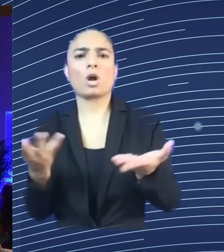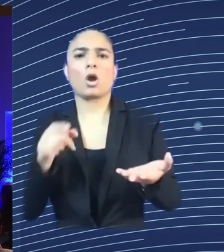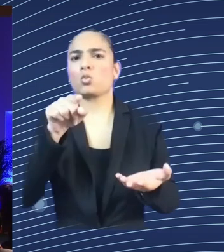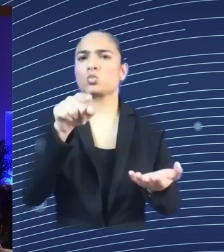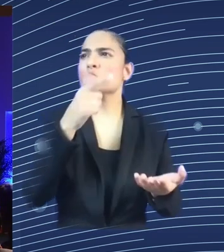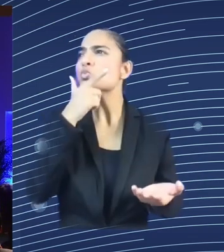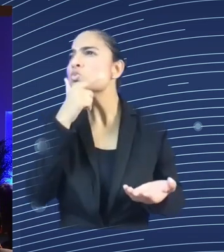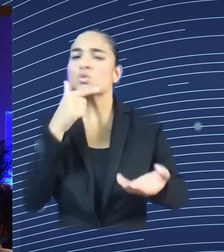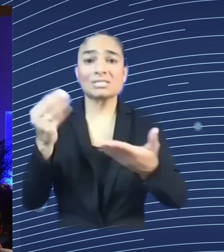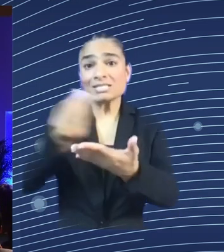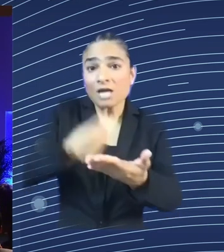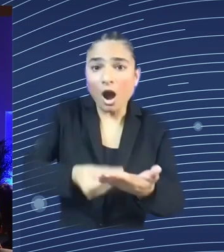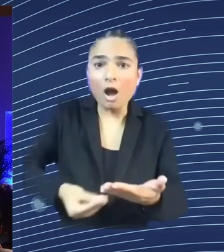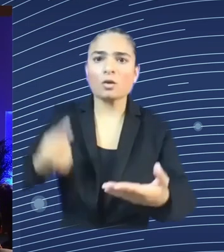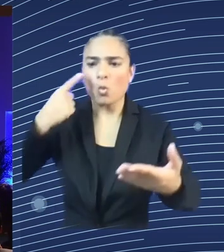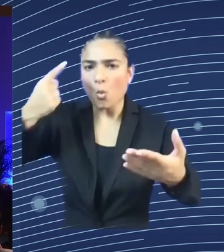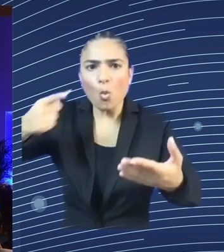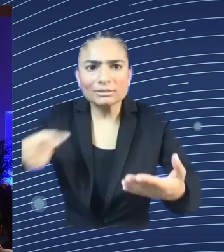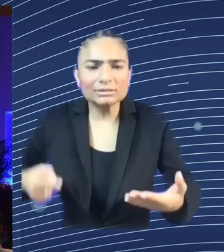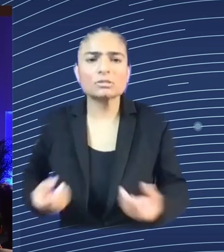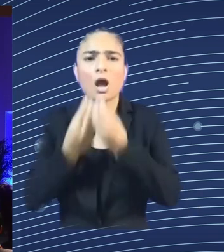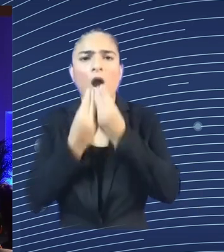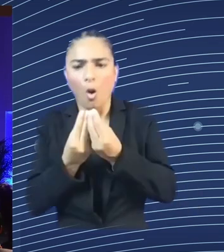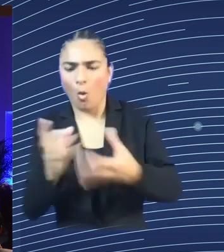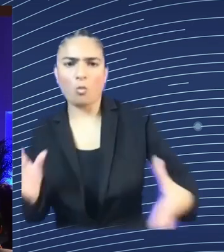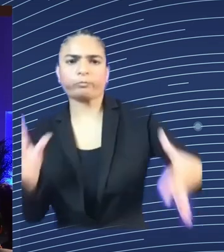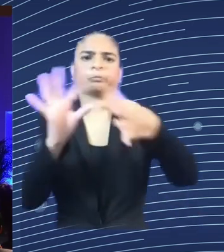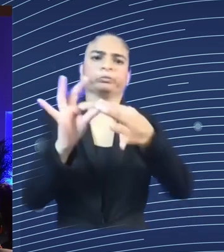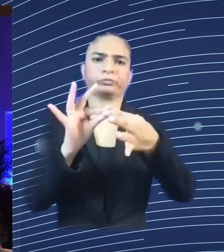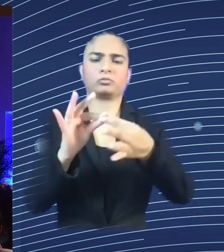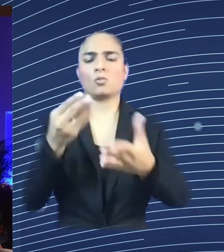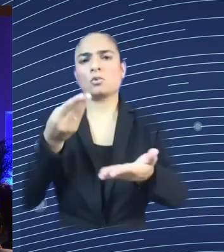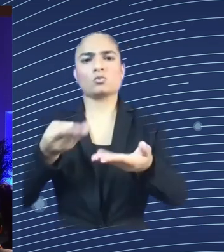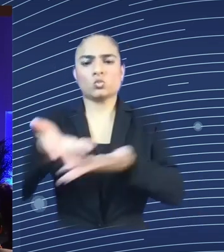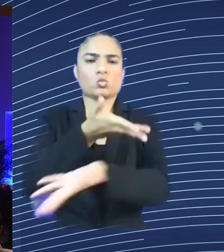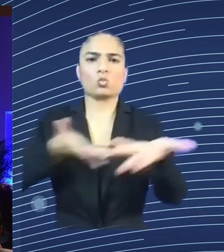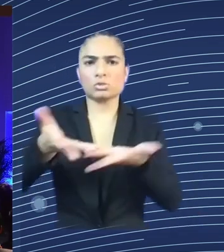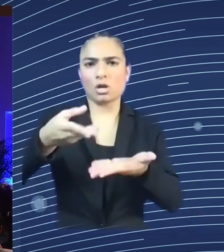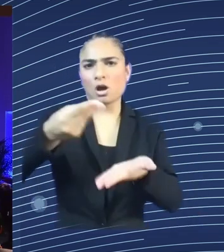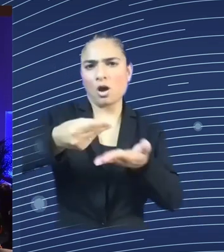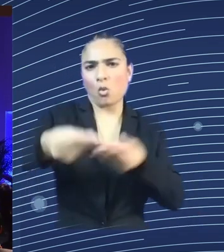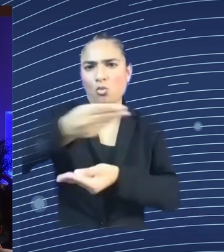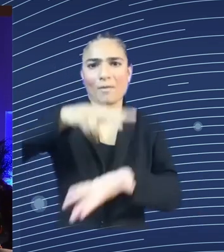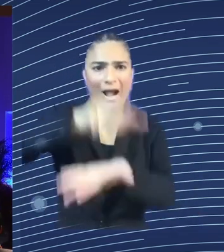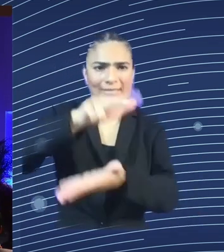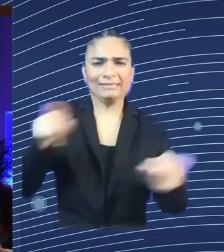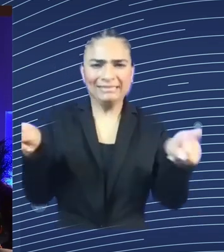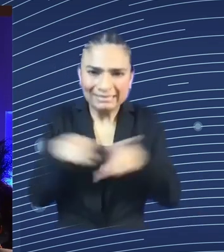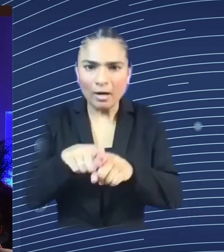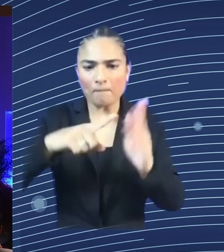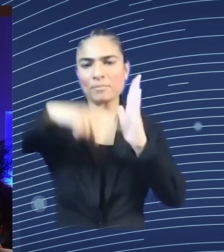of capacity, but we are demanding. We demand collaboration with you,